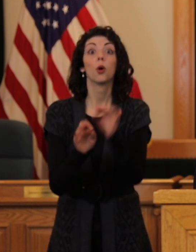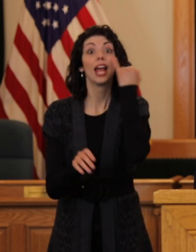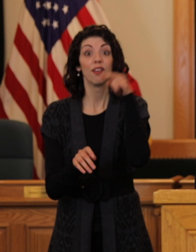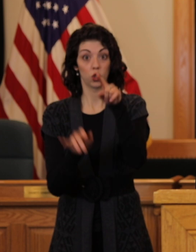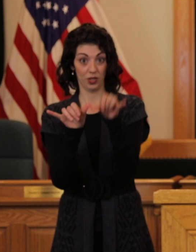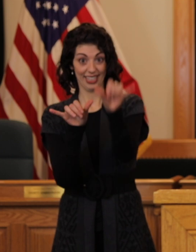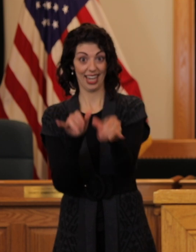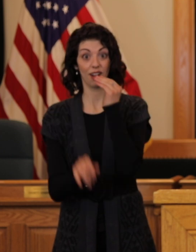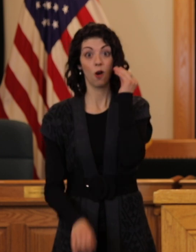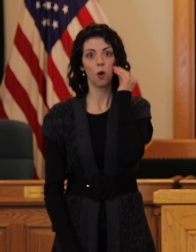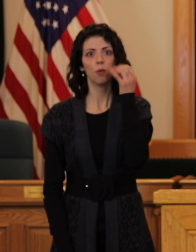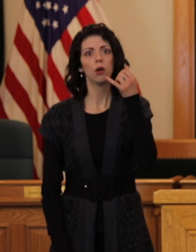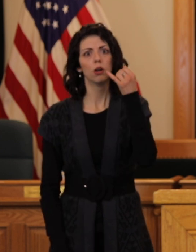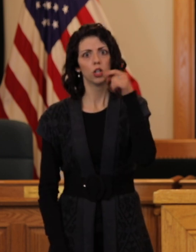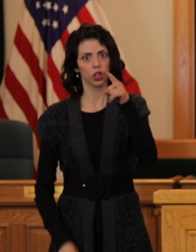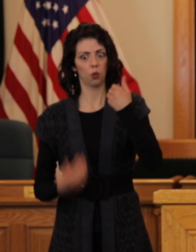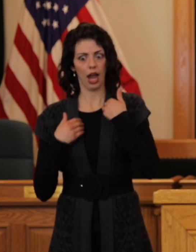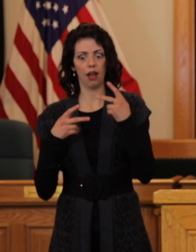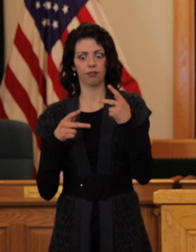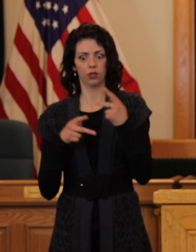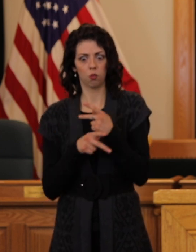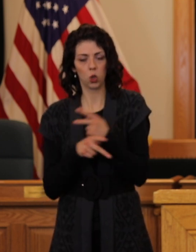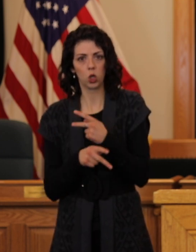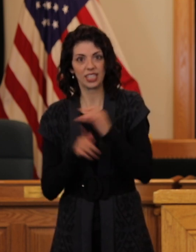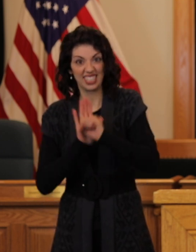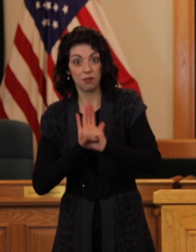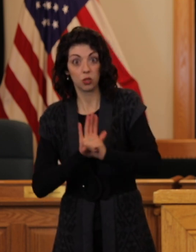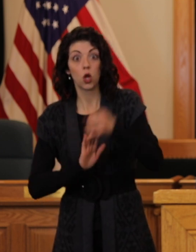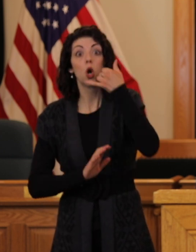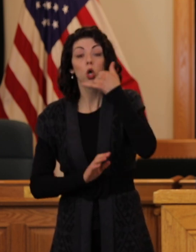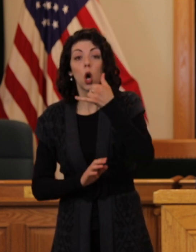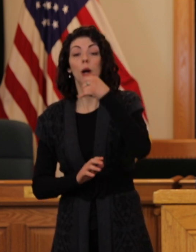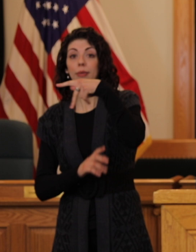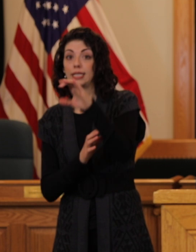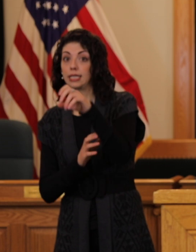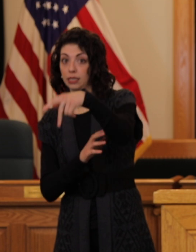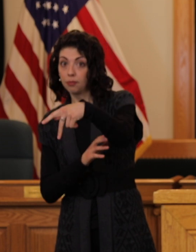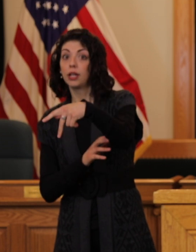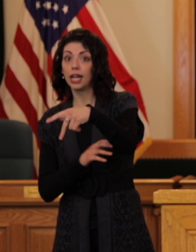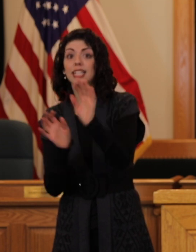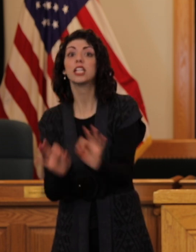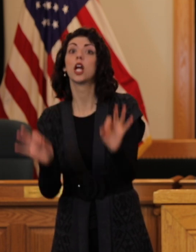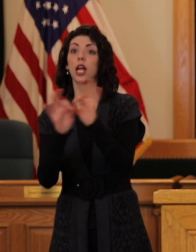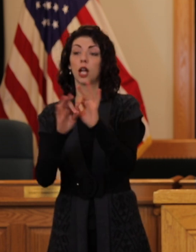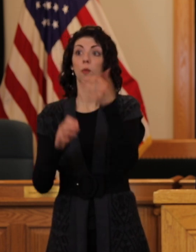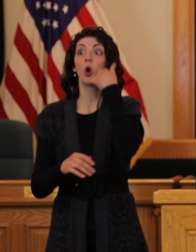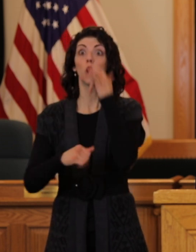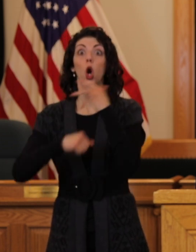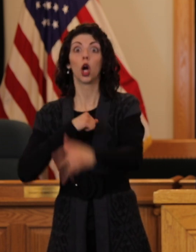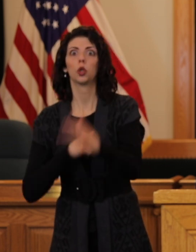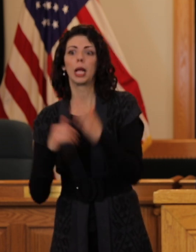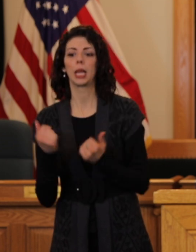your PCP if your symptoms are worsening. It is much better to seek early intervention than to wait until